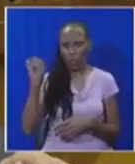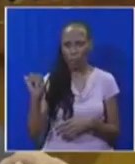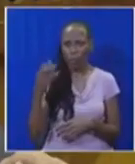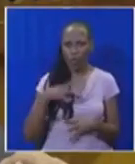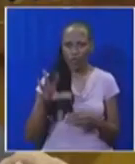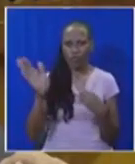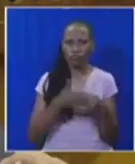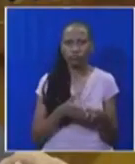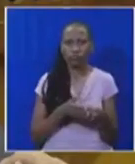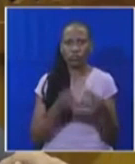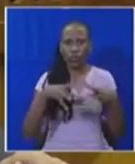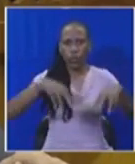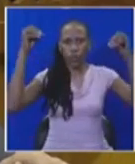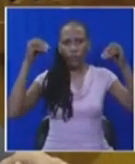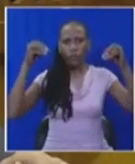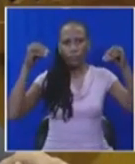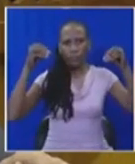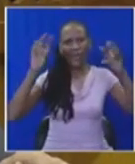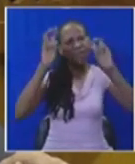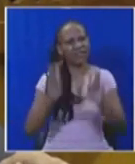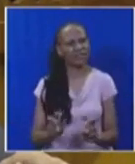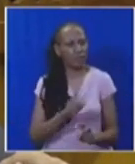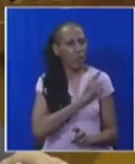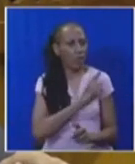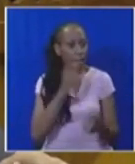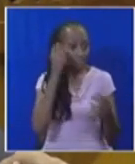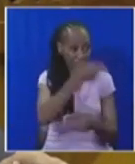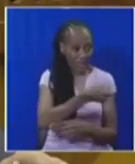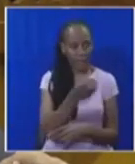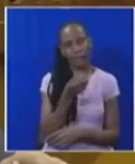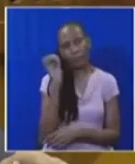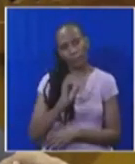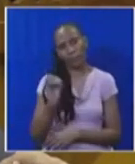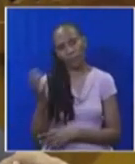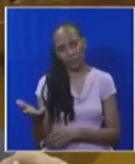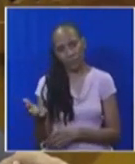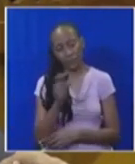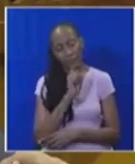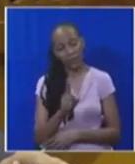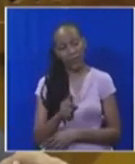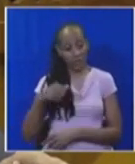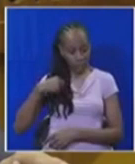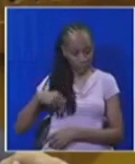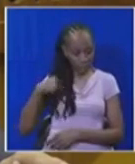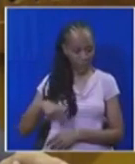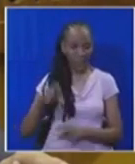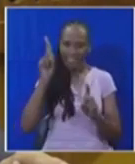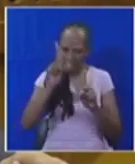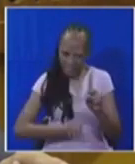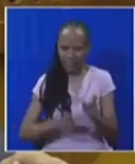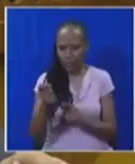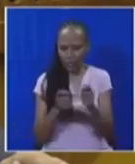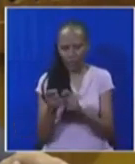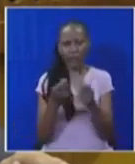the electricity supplier. Now, this punishes residents and businesses for the failure of the municipality to properly manage their